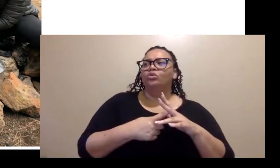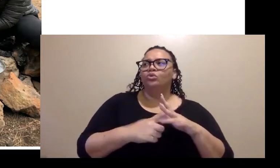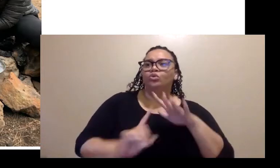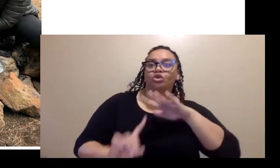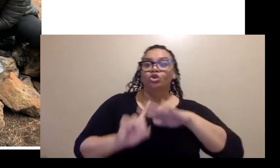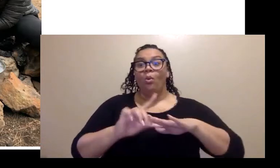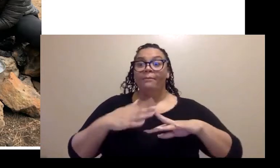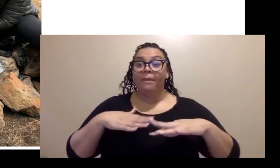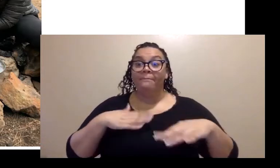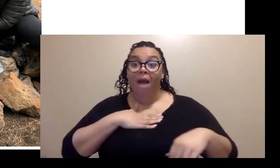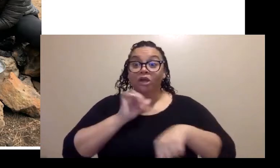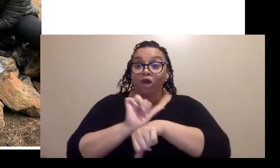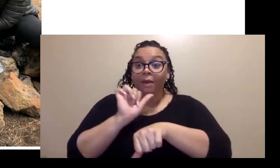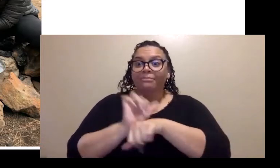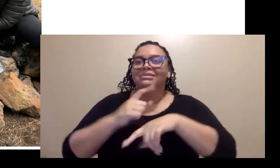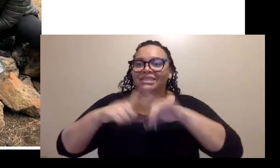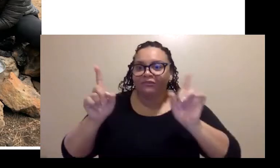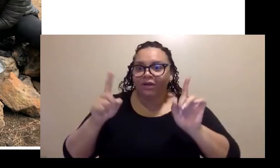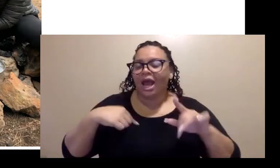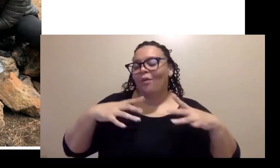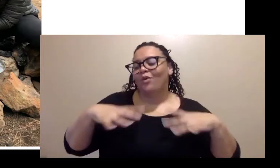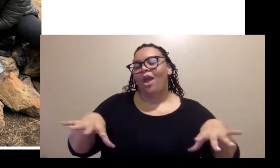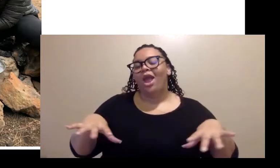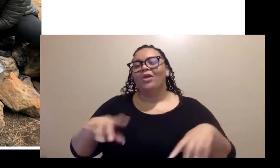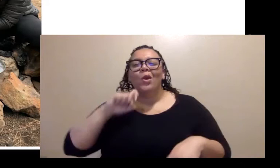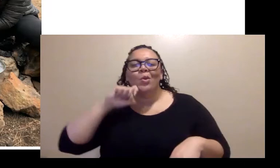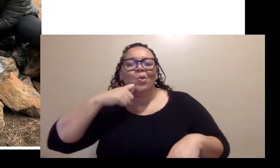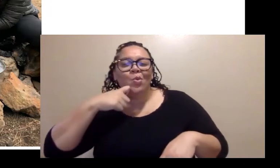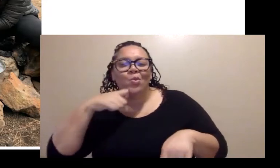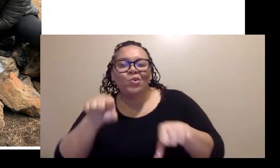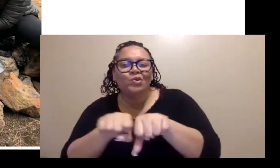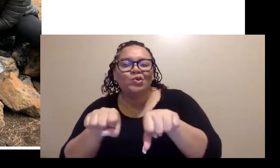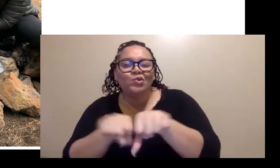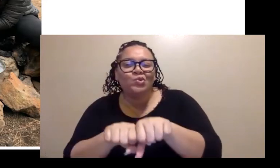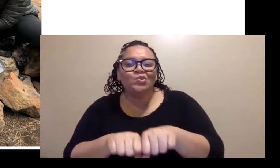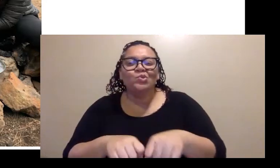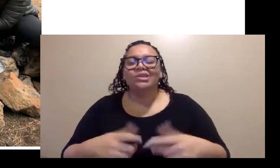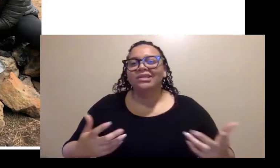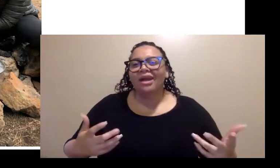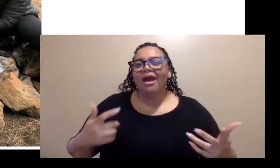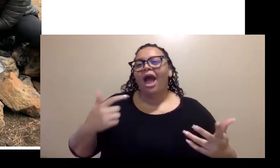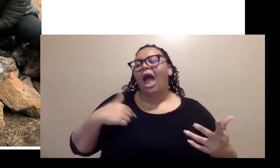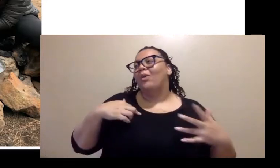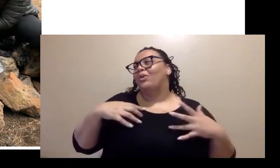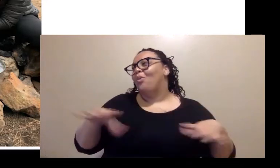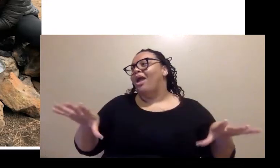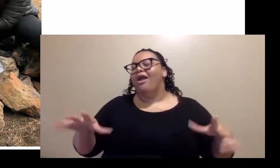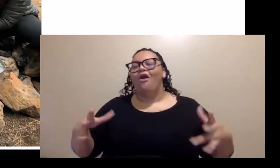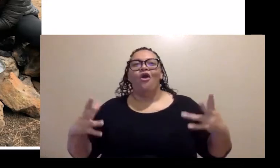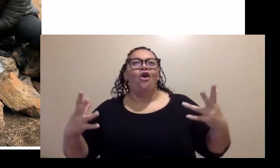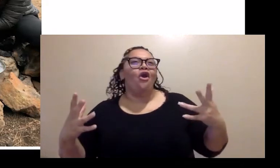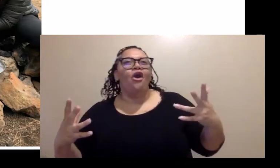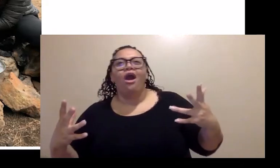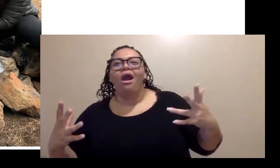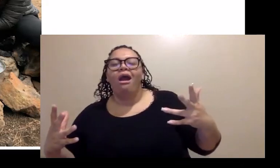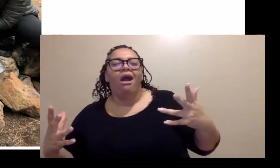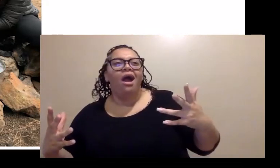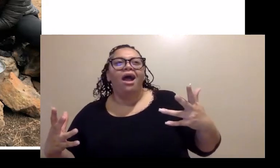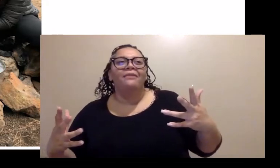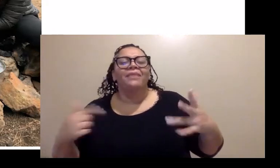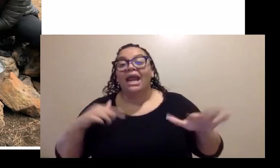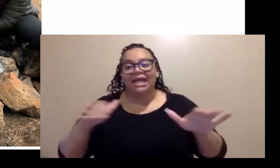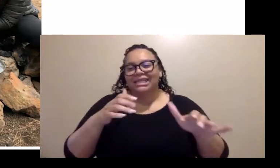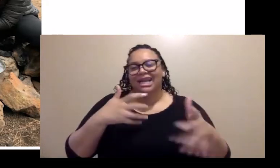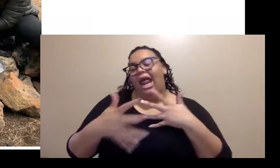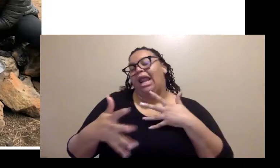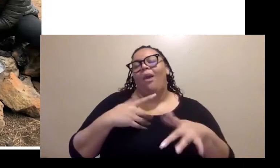I would wear sneakers to work. I wouldn't wear the brands. I would wear, and I did this anyway, but I